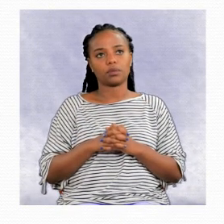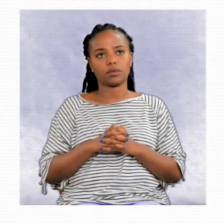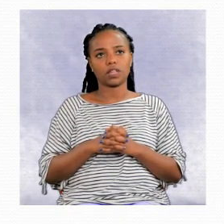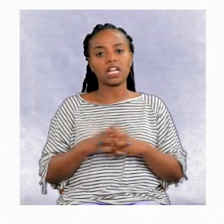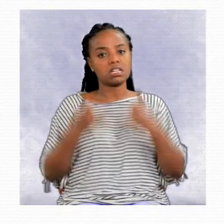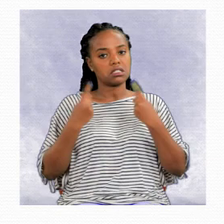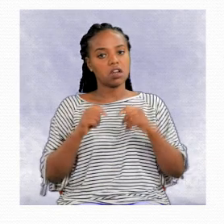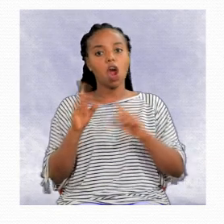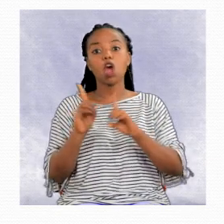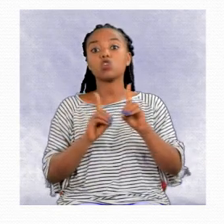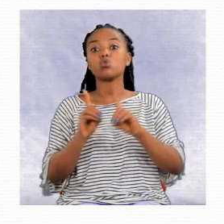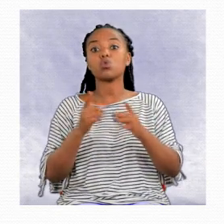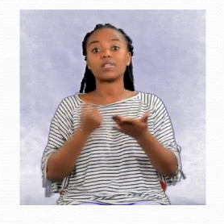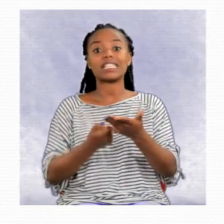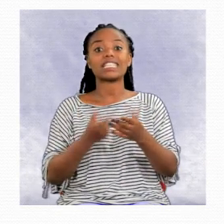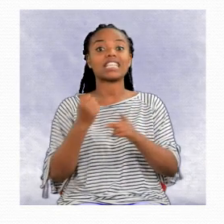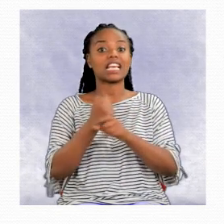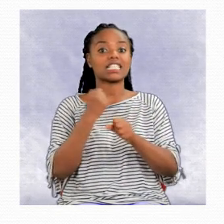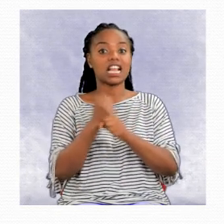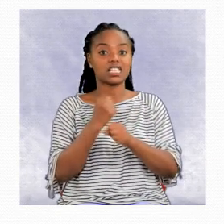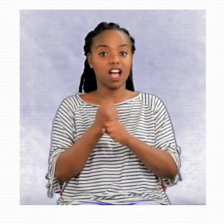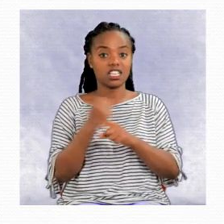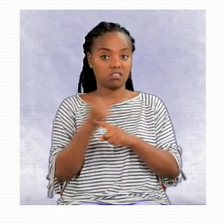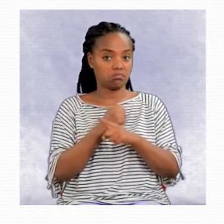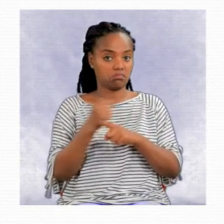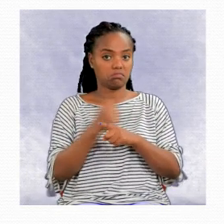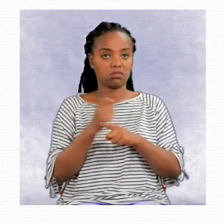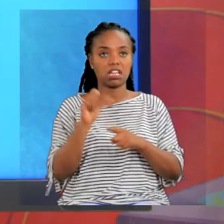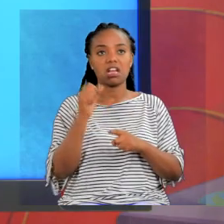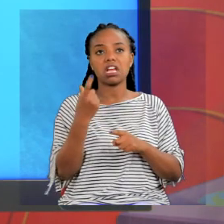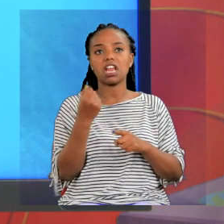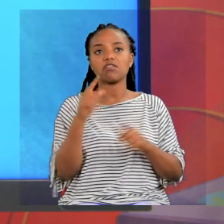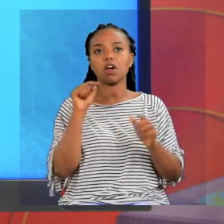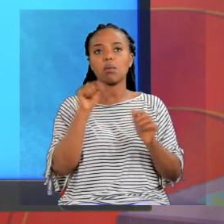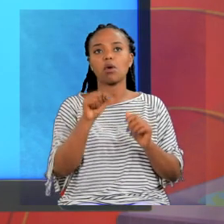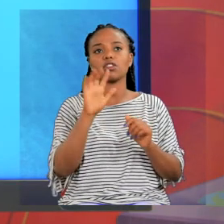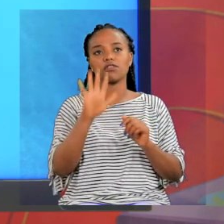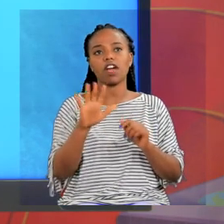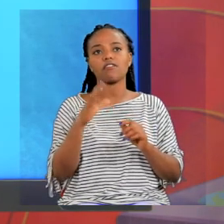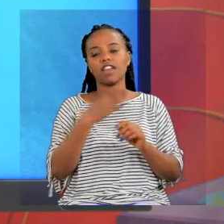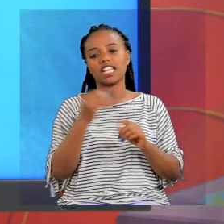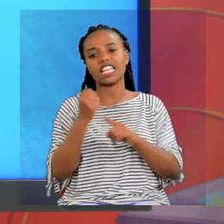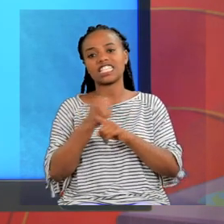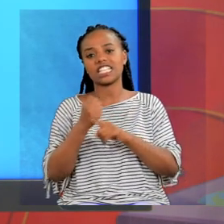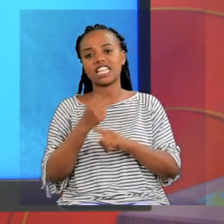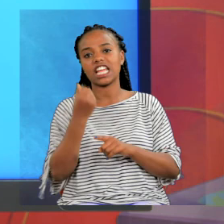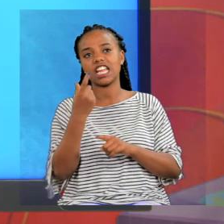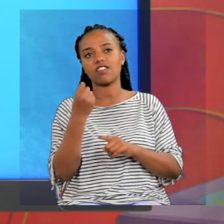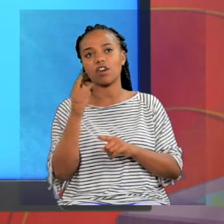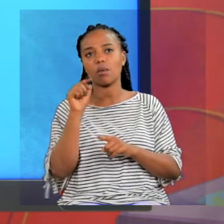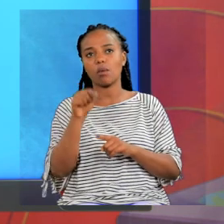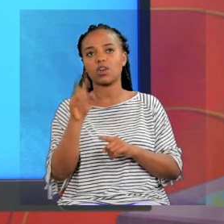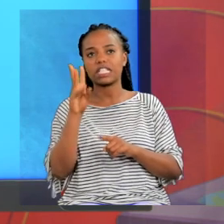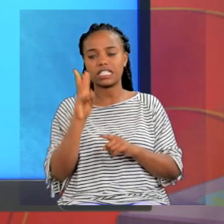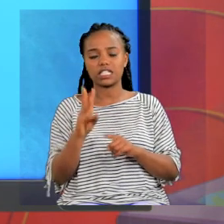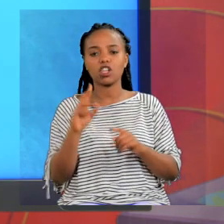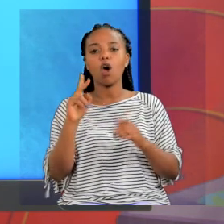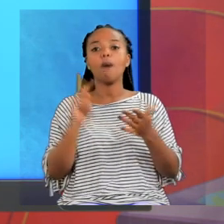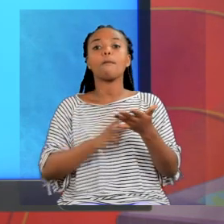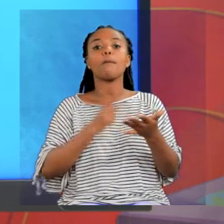Try or do these exercises, exercise 11.5 and exercise 11.6 on page